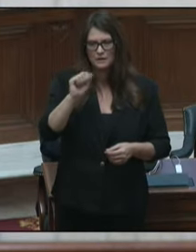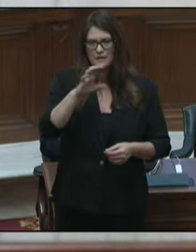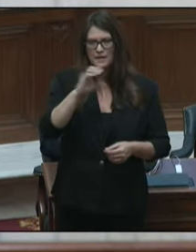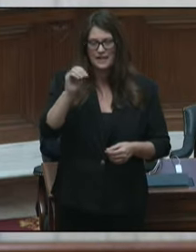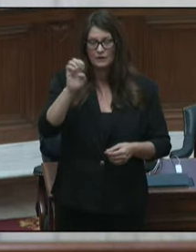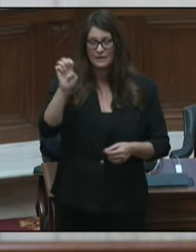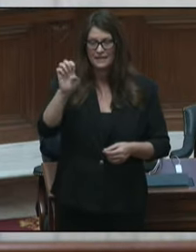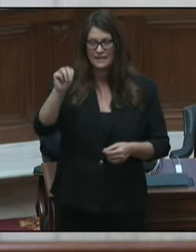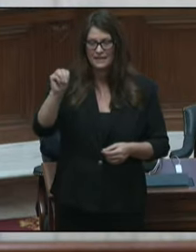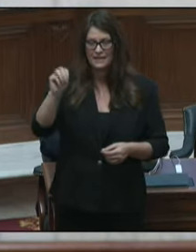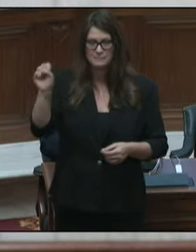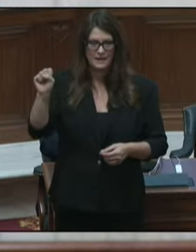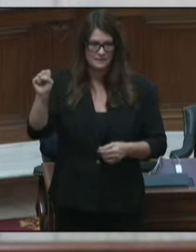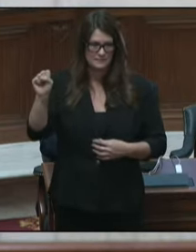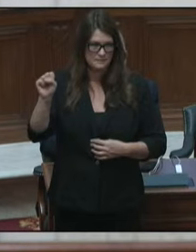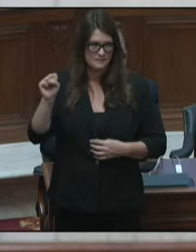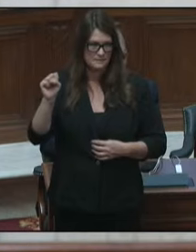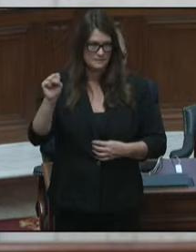EMS.